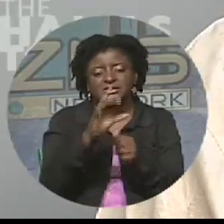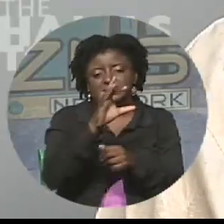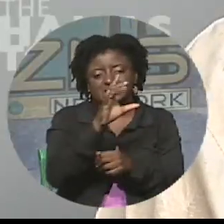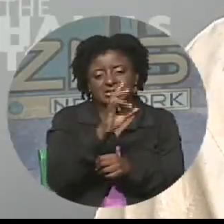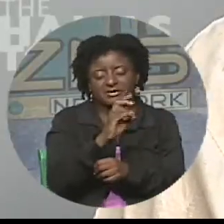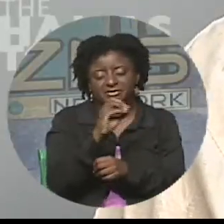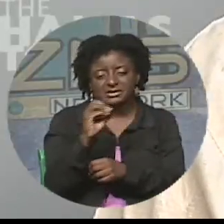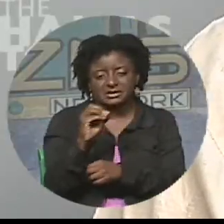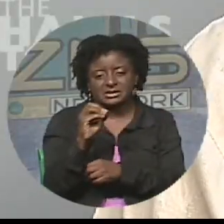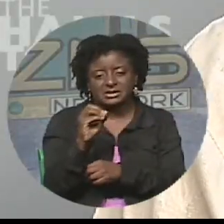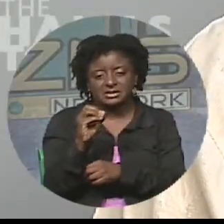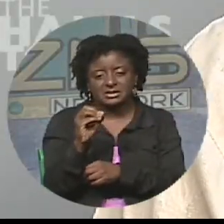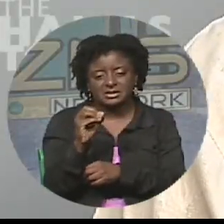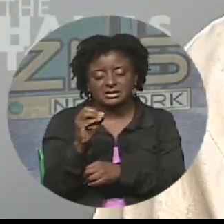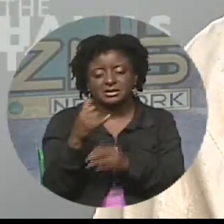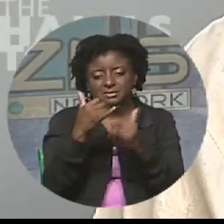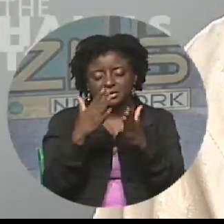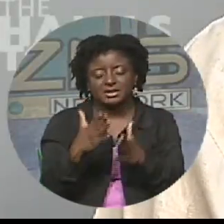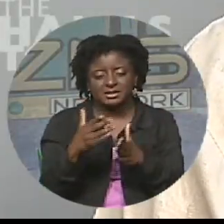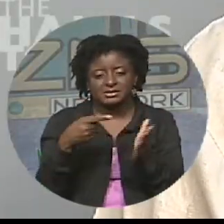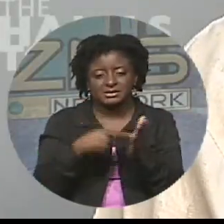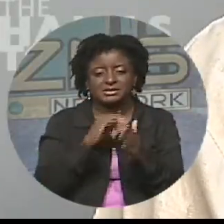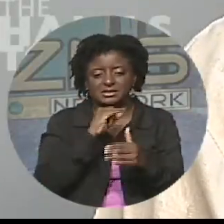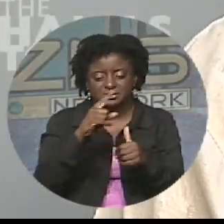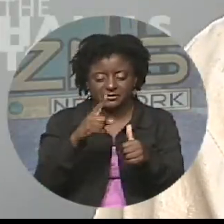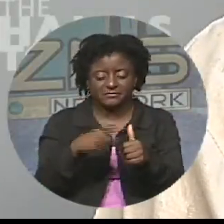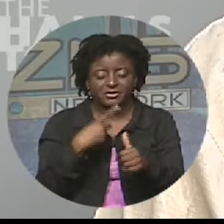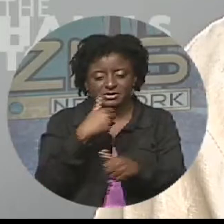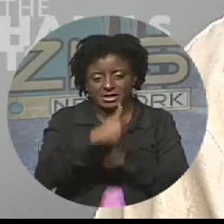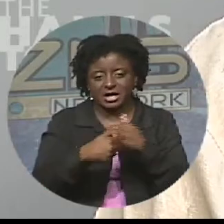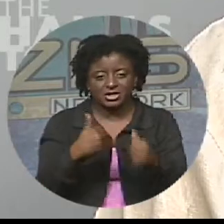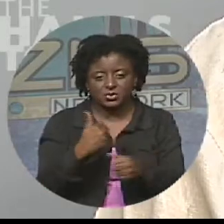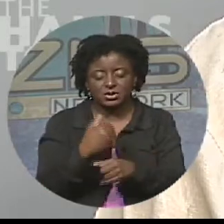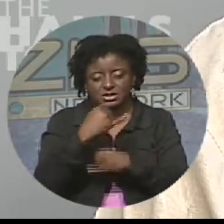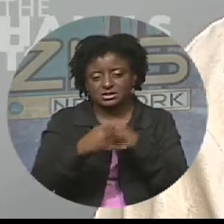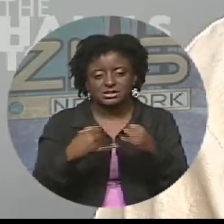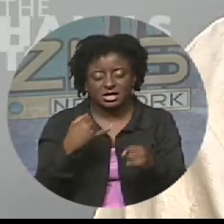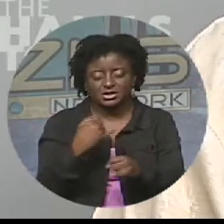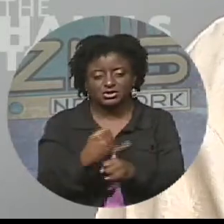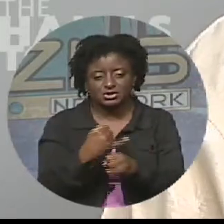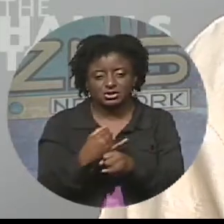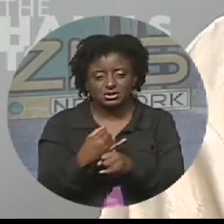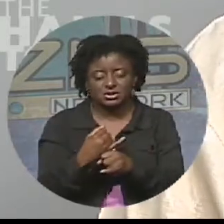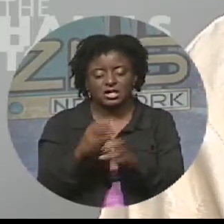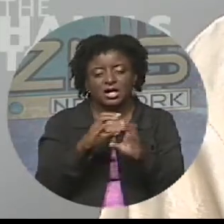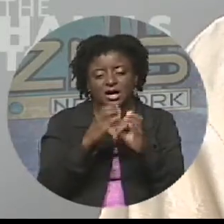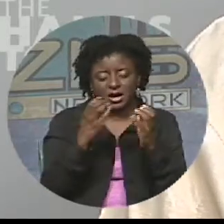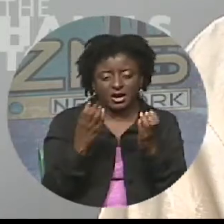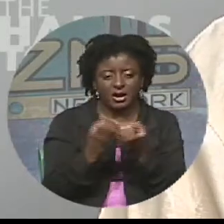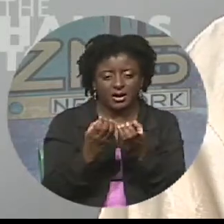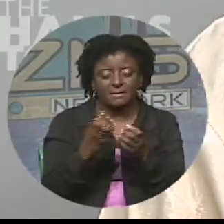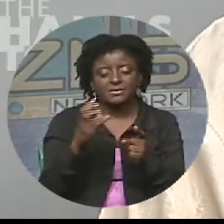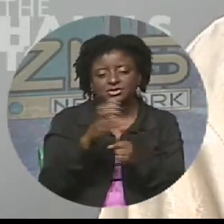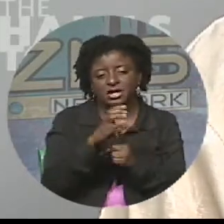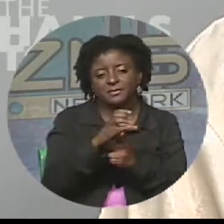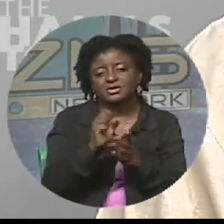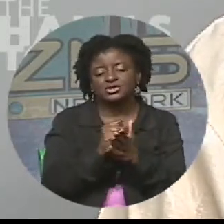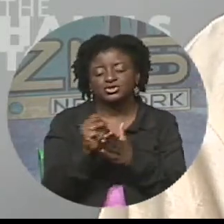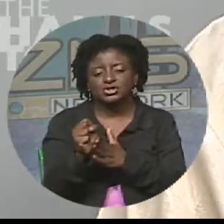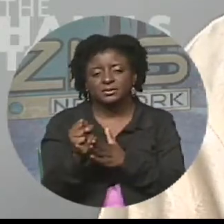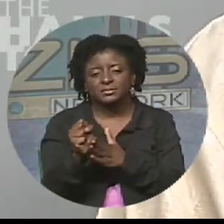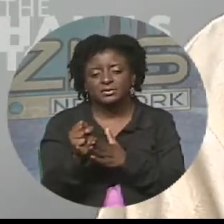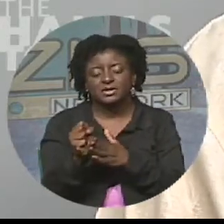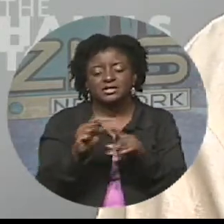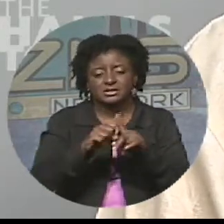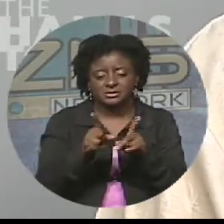first annual Bahamas International Club Championship. It's a golf tournament where clubs, the different clubs in the Bahamas, come together and